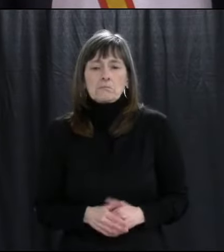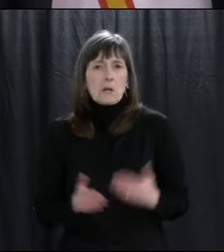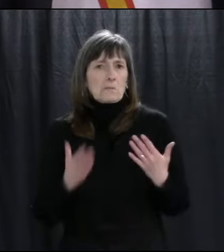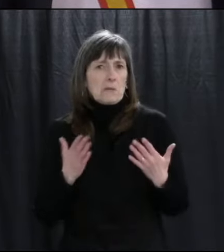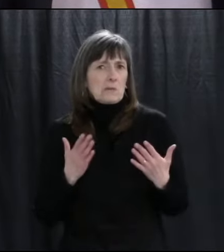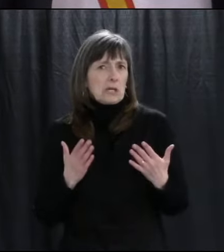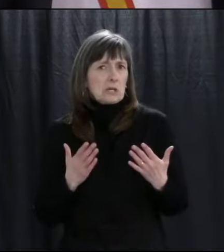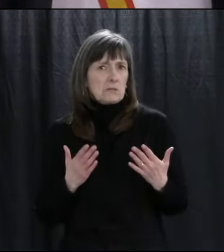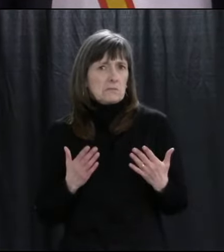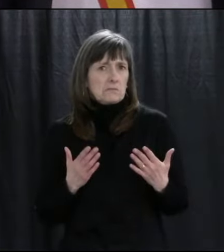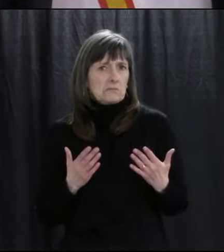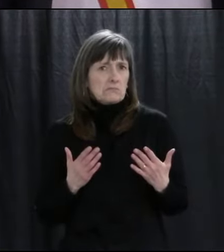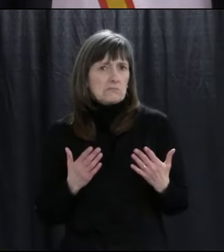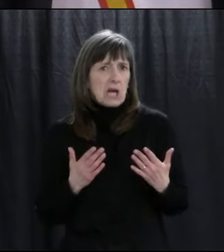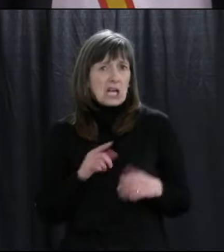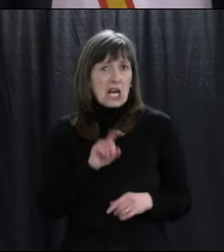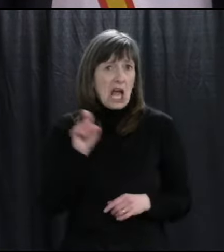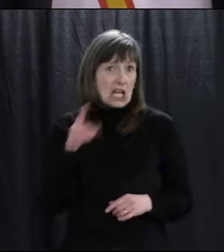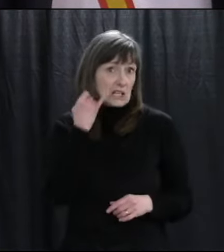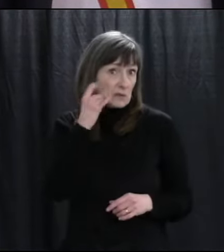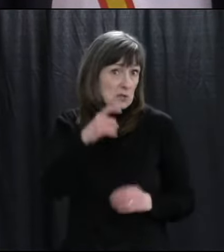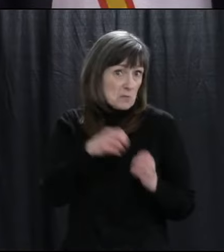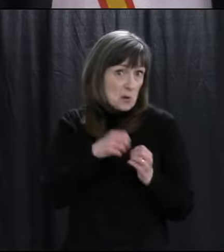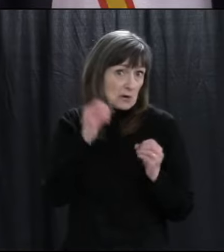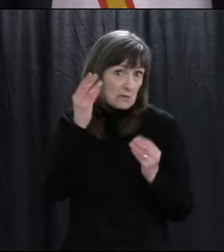more defined answer for you if you need that.